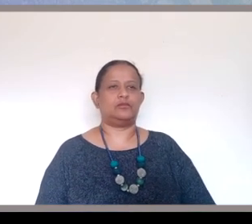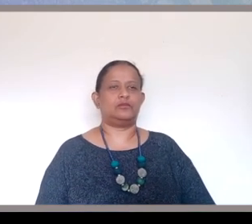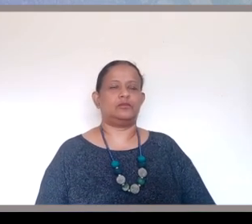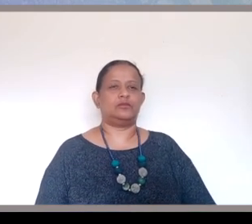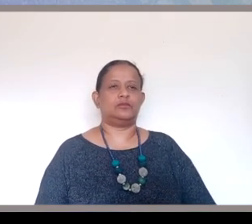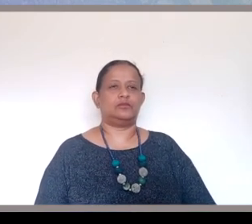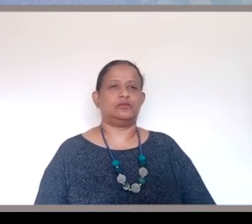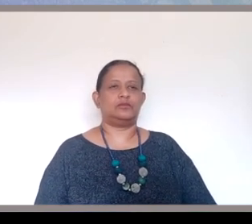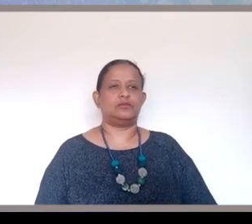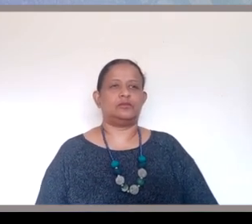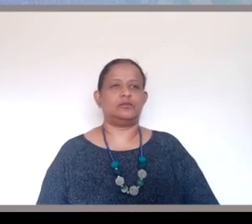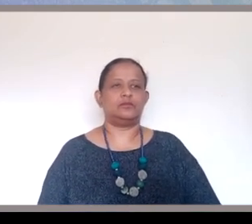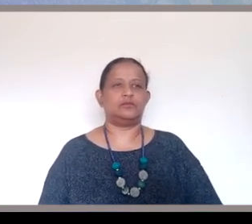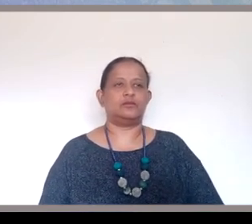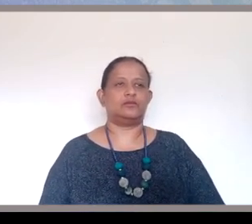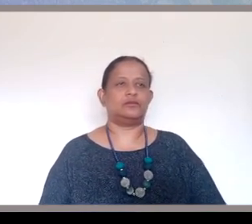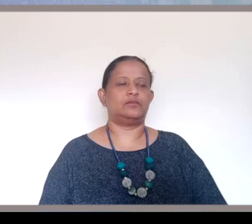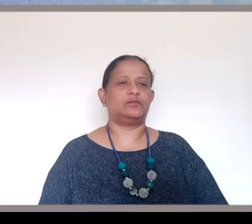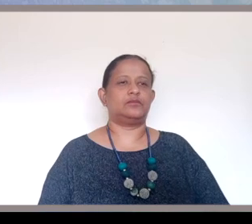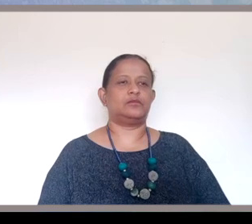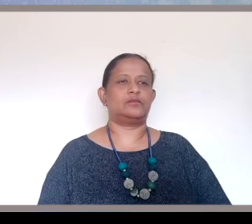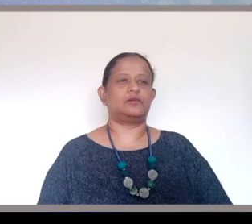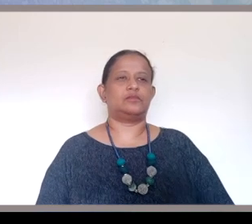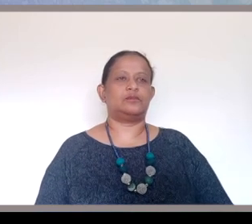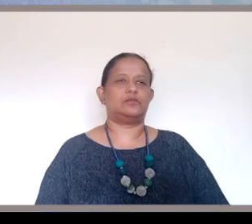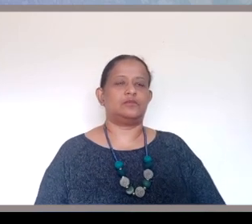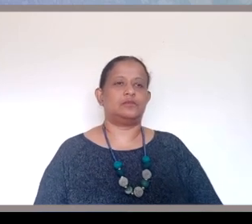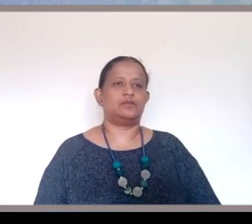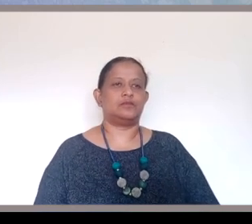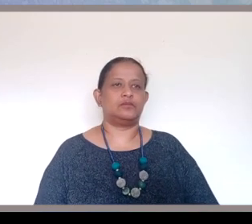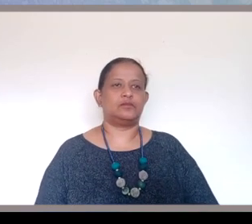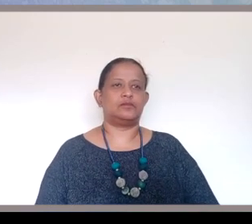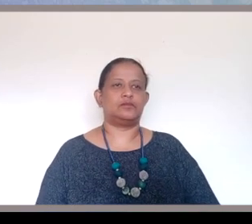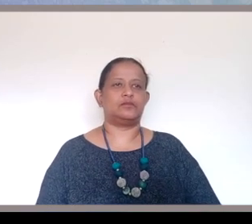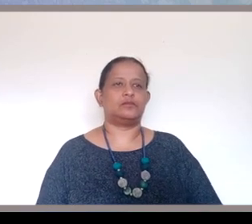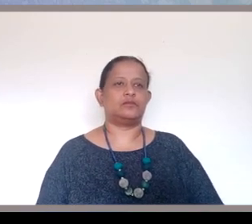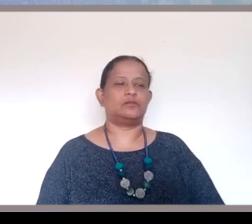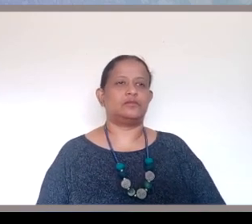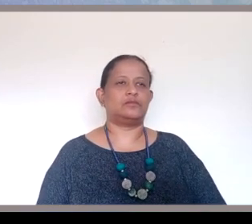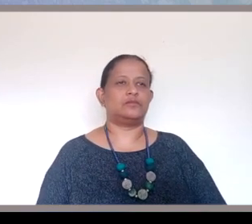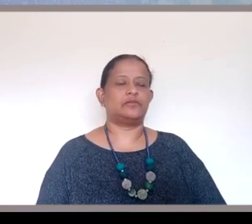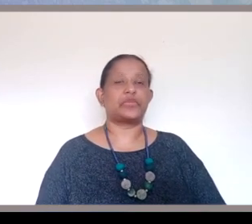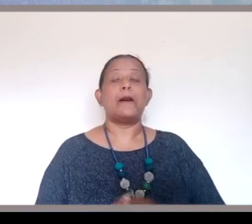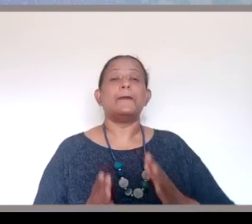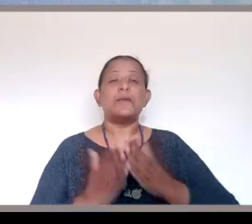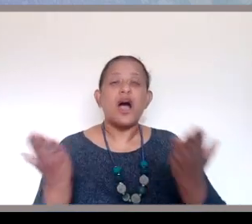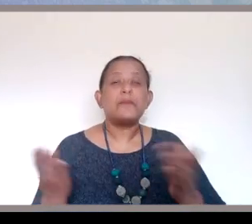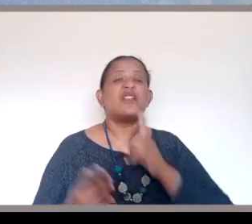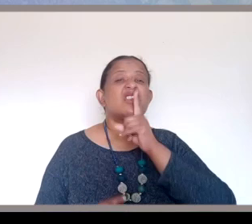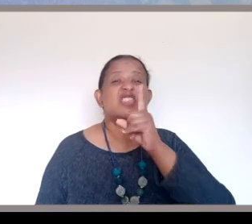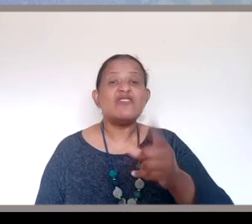such a thought?" My friend, the devil put it in your mind. It's not your fault. He's the tempter. You are human. I am